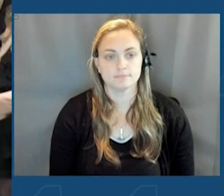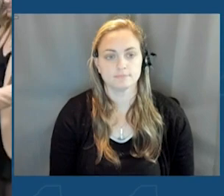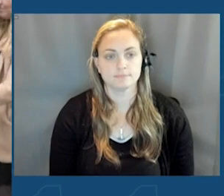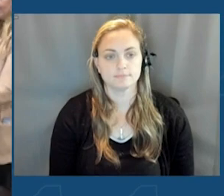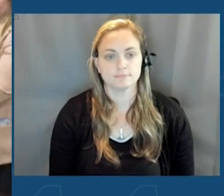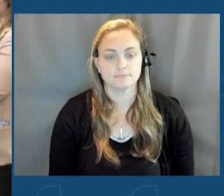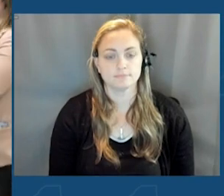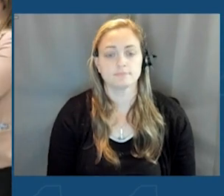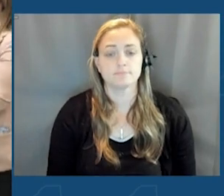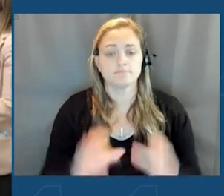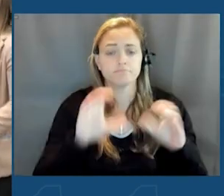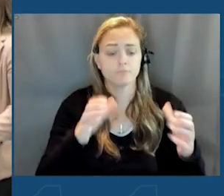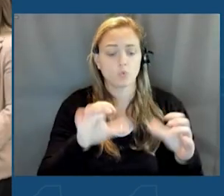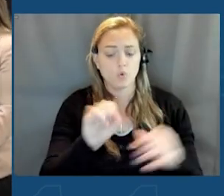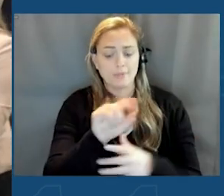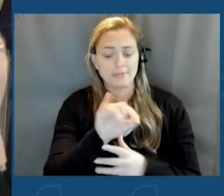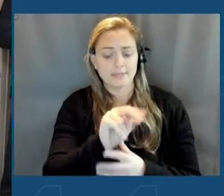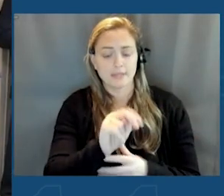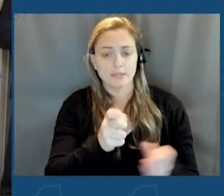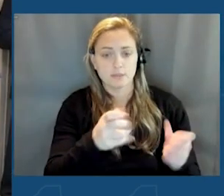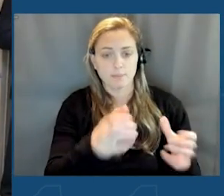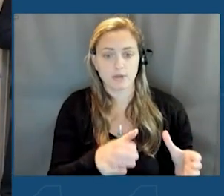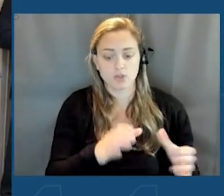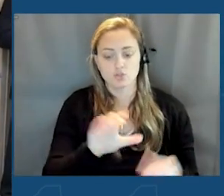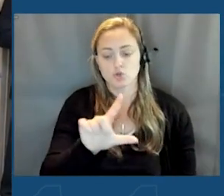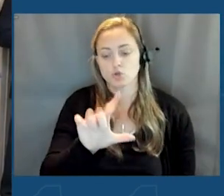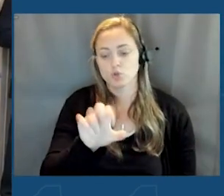Group Station Manager, Louis Landfair.